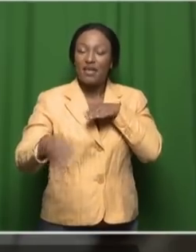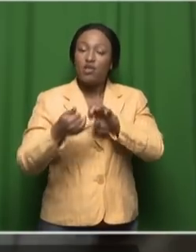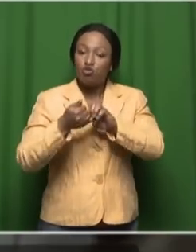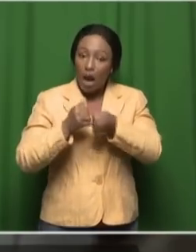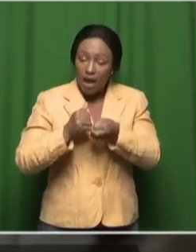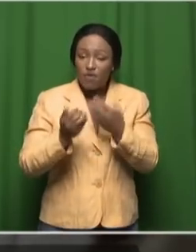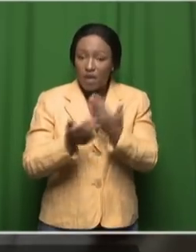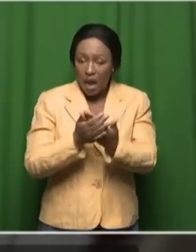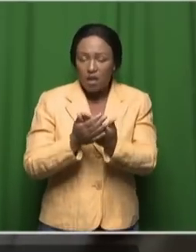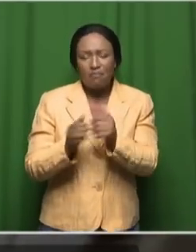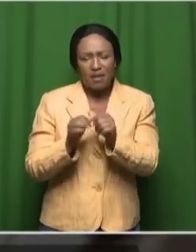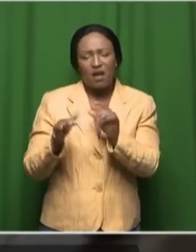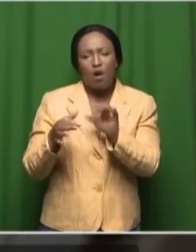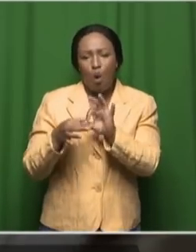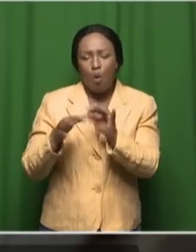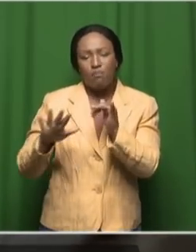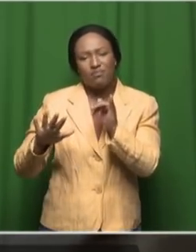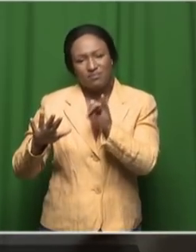can.